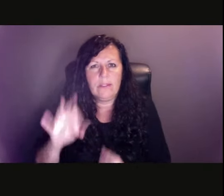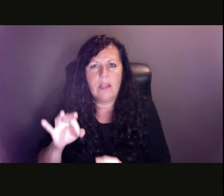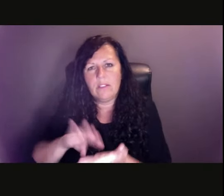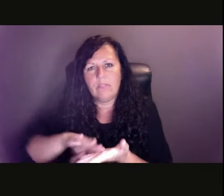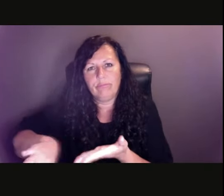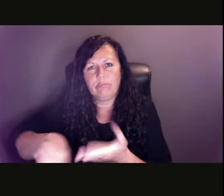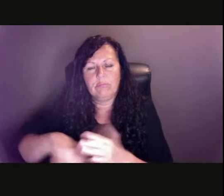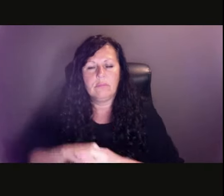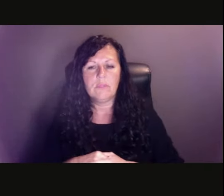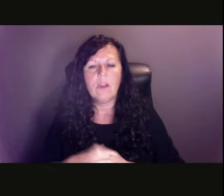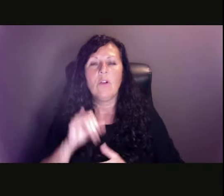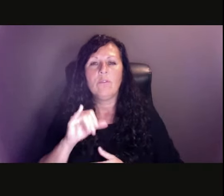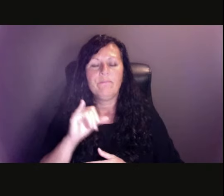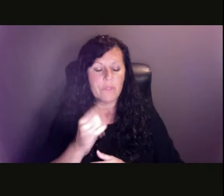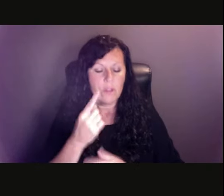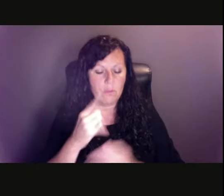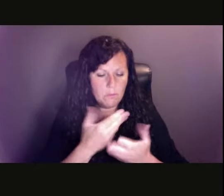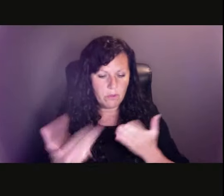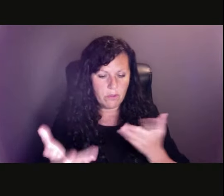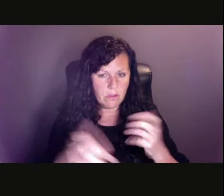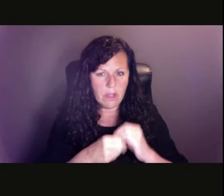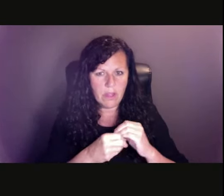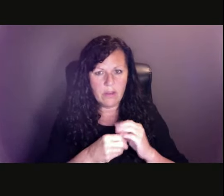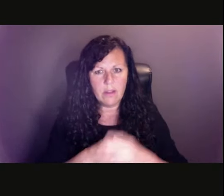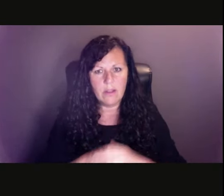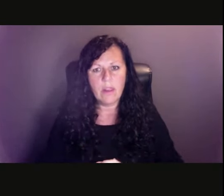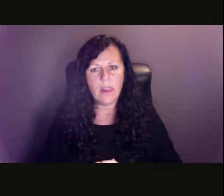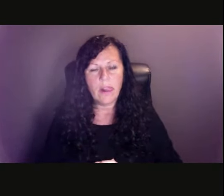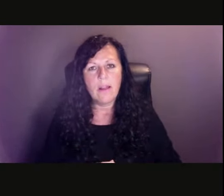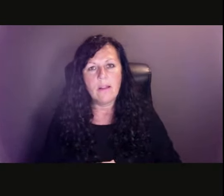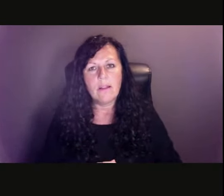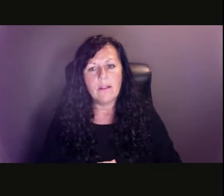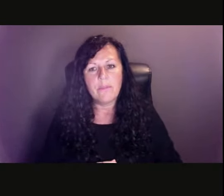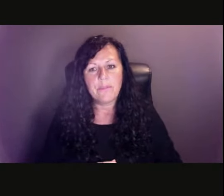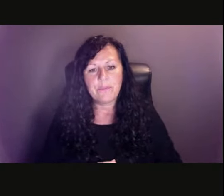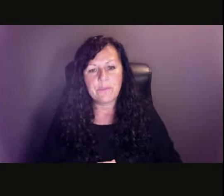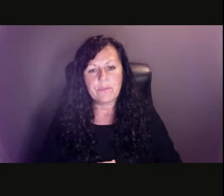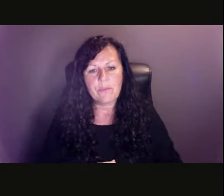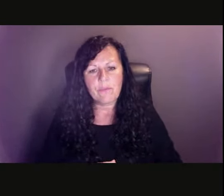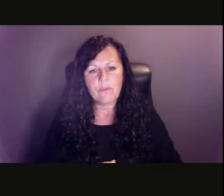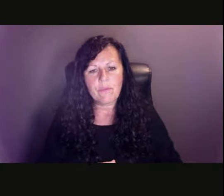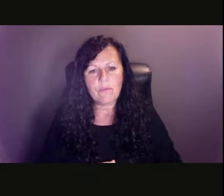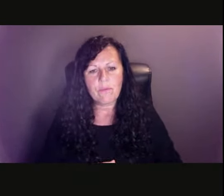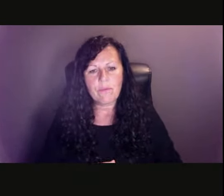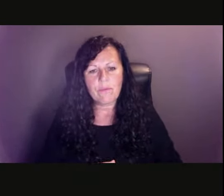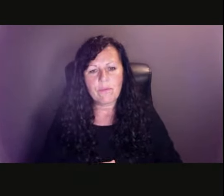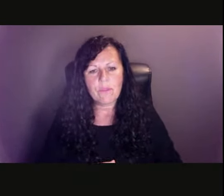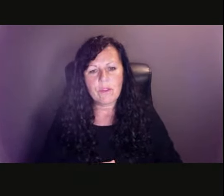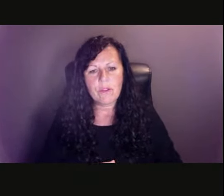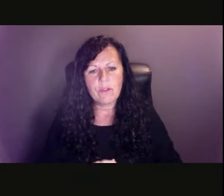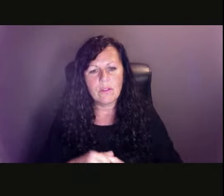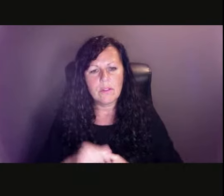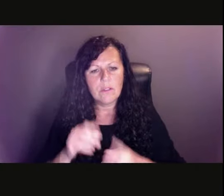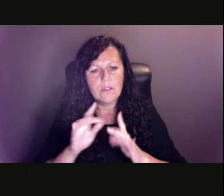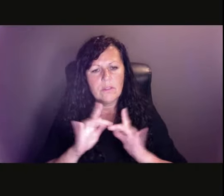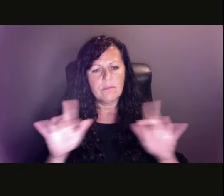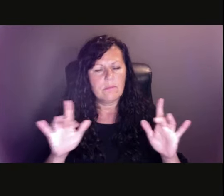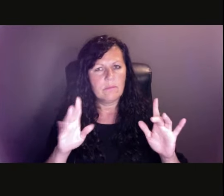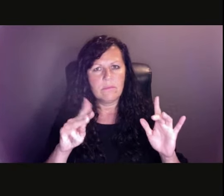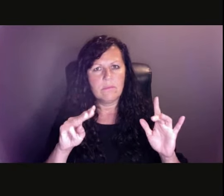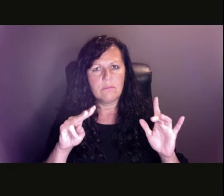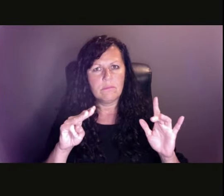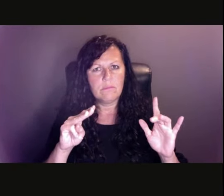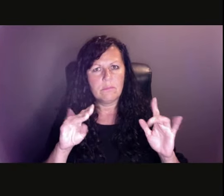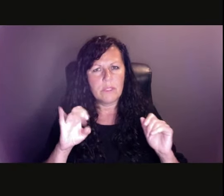table. And another thing I would add, Minto Brown is in my ward and Nelson Park is in my